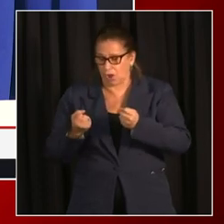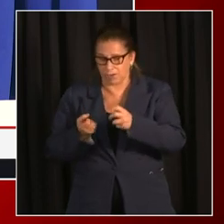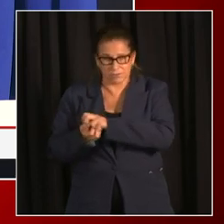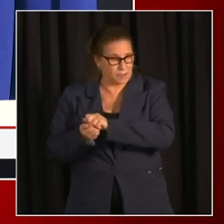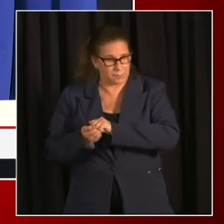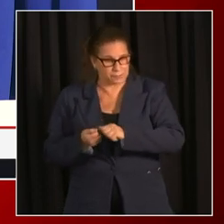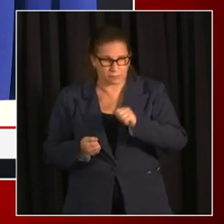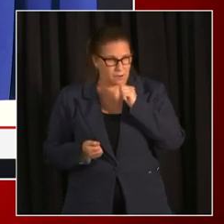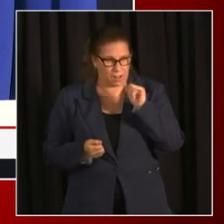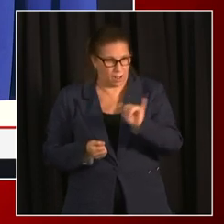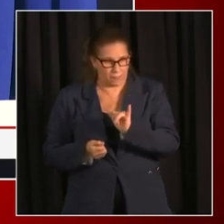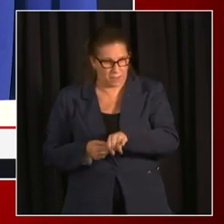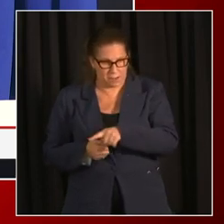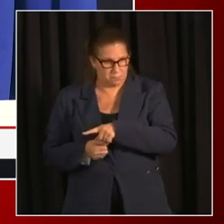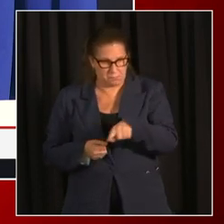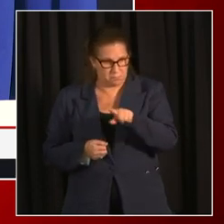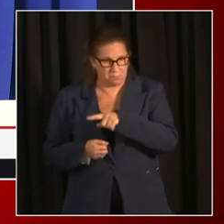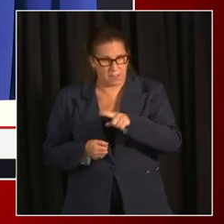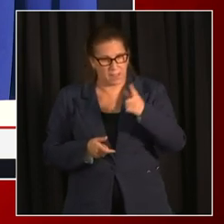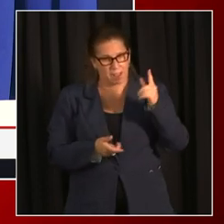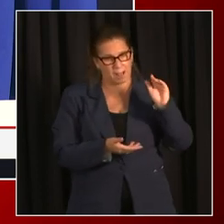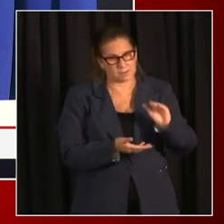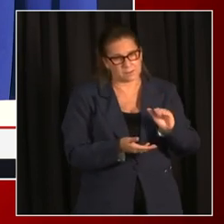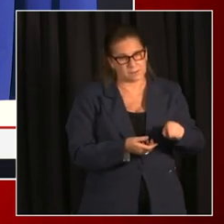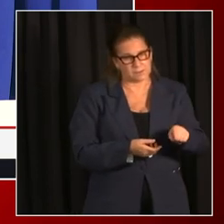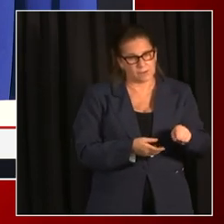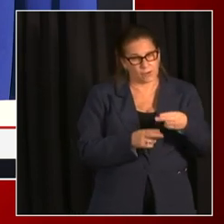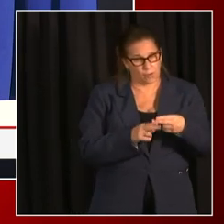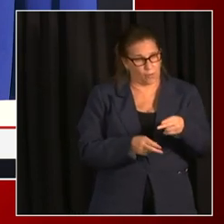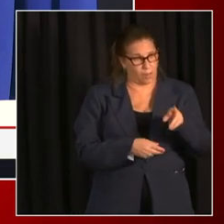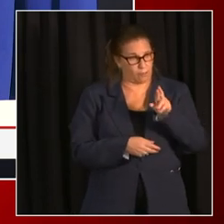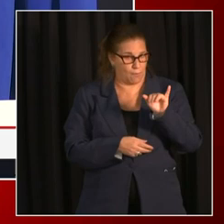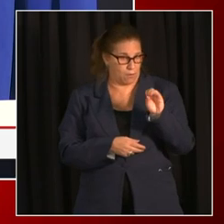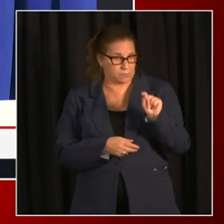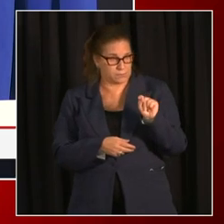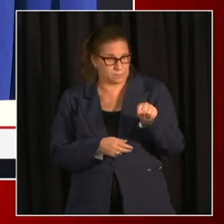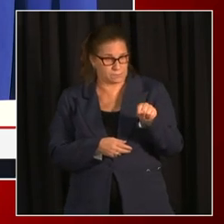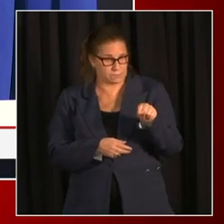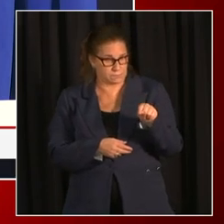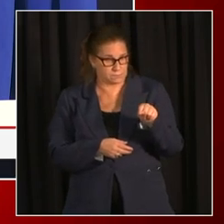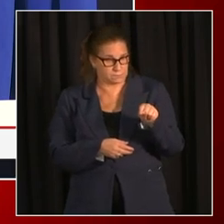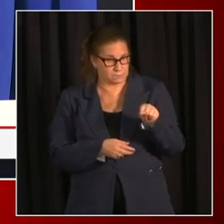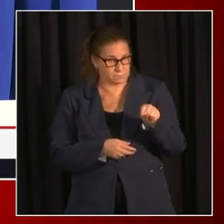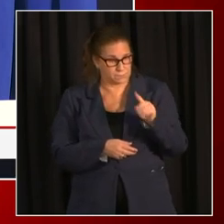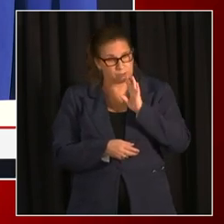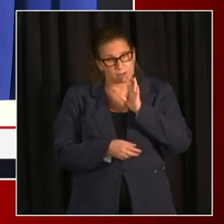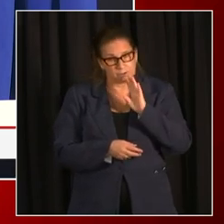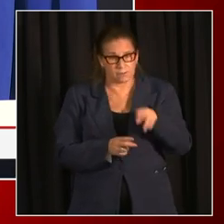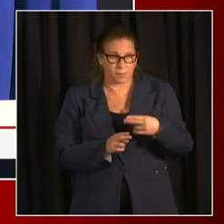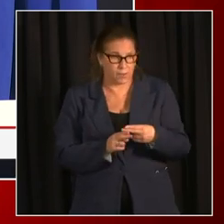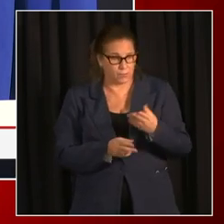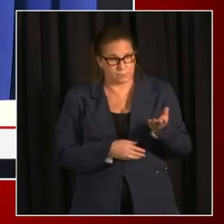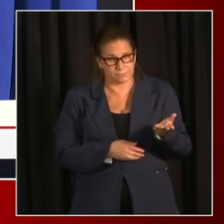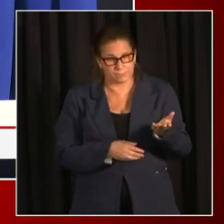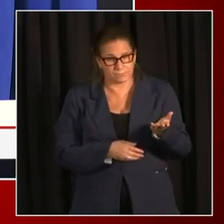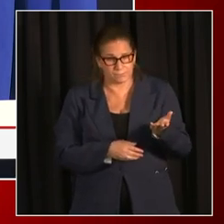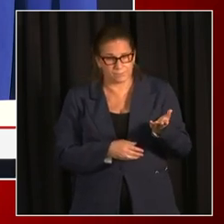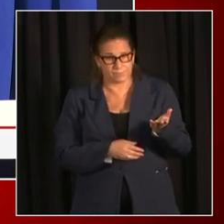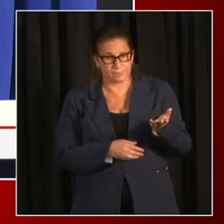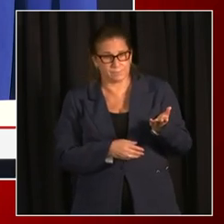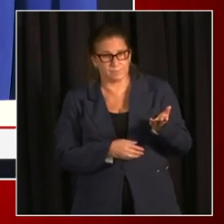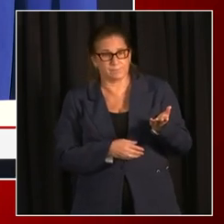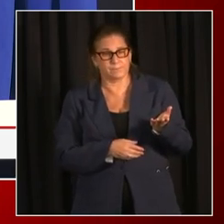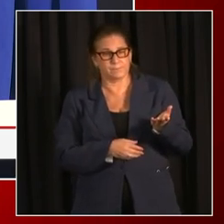the level of that rioting. And so, can you speak to the use of kettling? I mean, there was